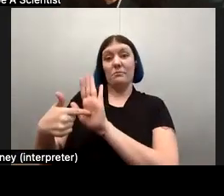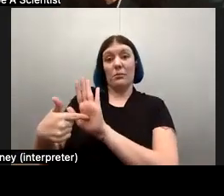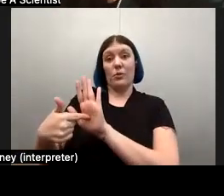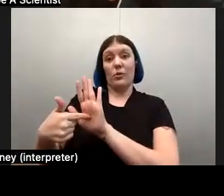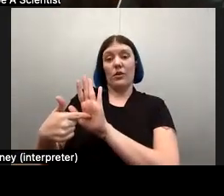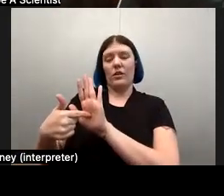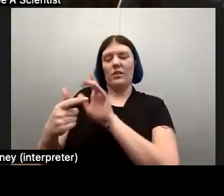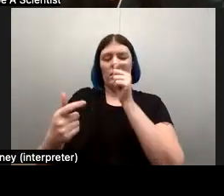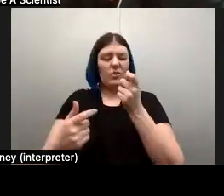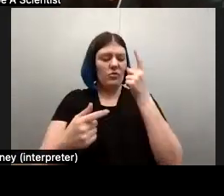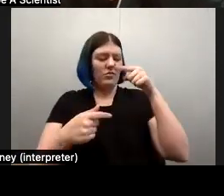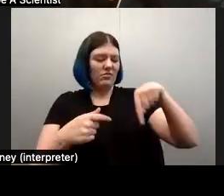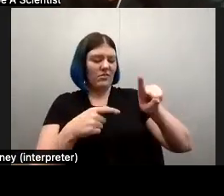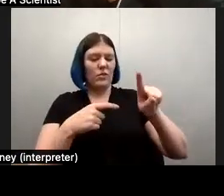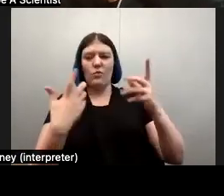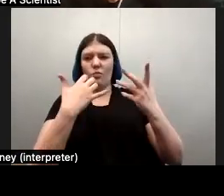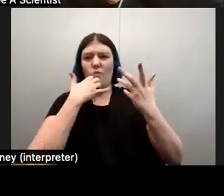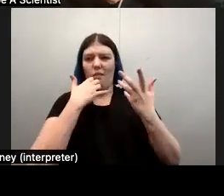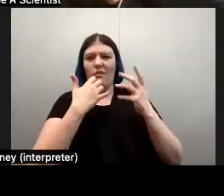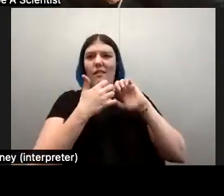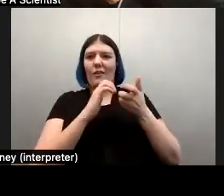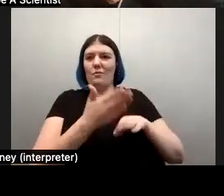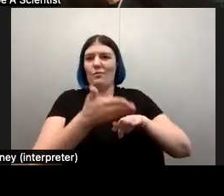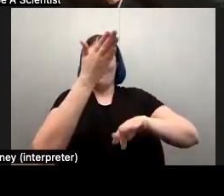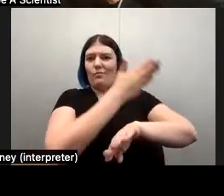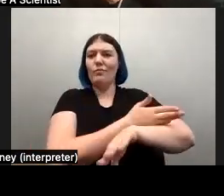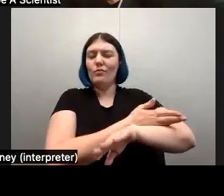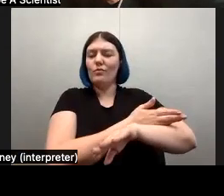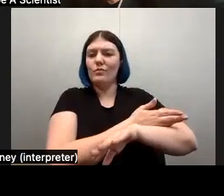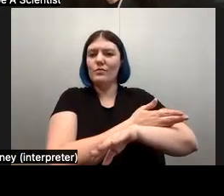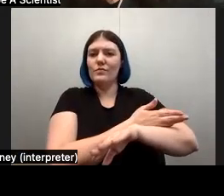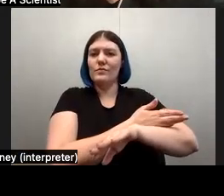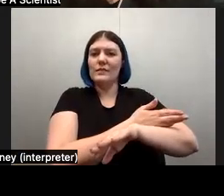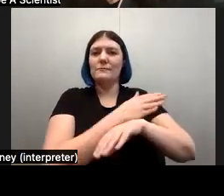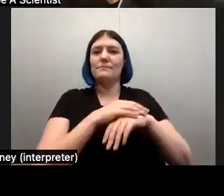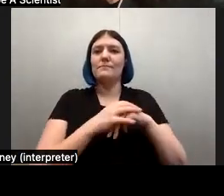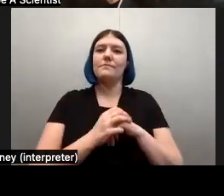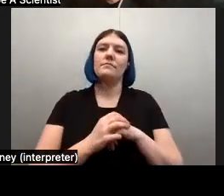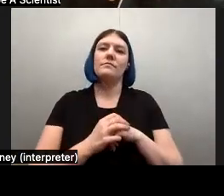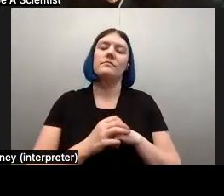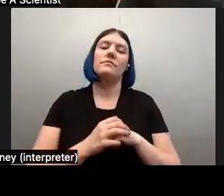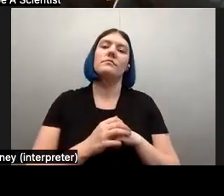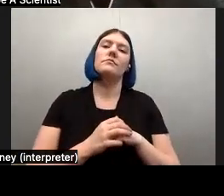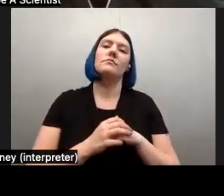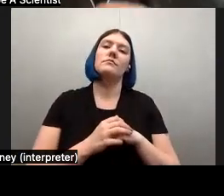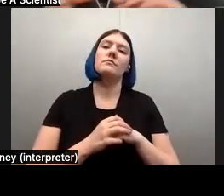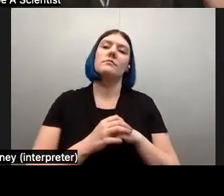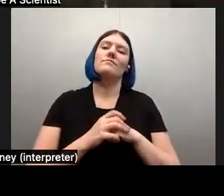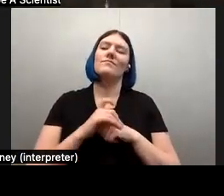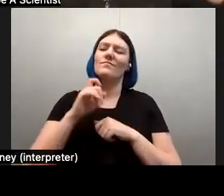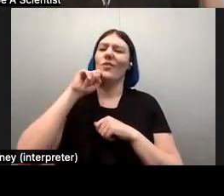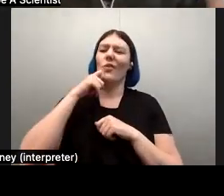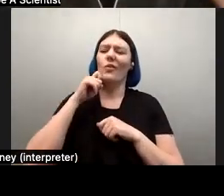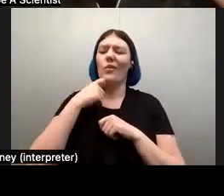try and understand how to improve the environment of the alligator that's not doing as well. Very cool. Sounds